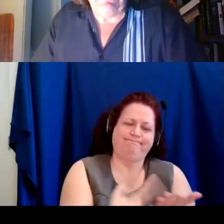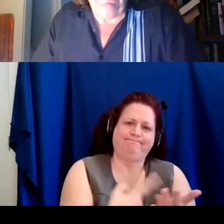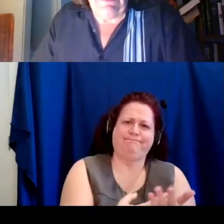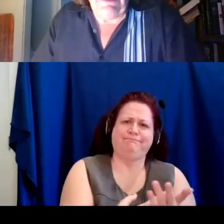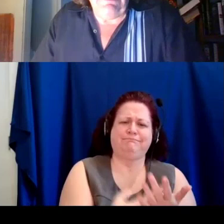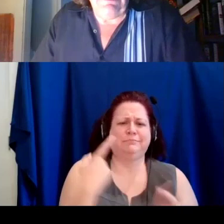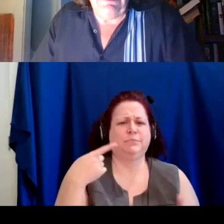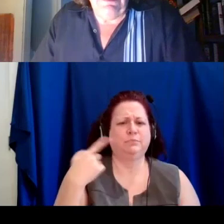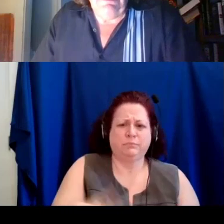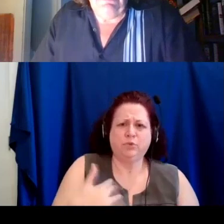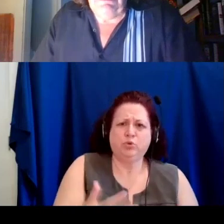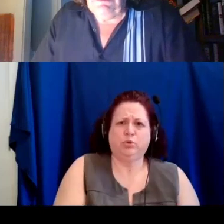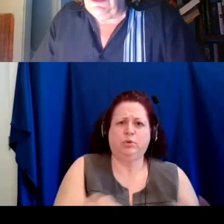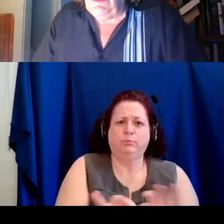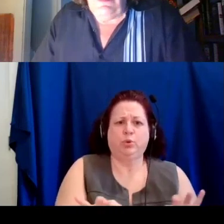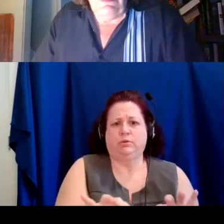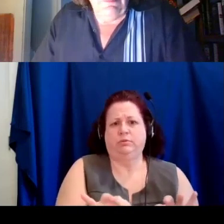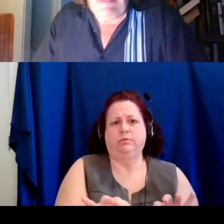debriefing activities,